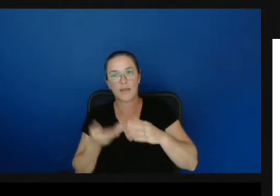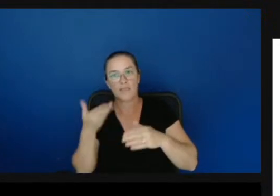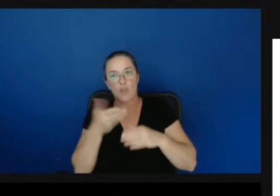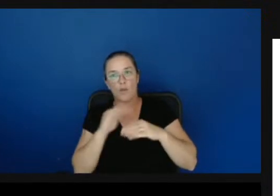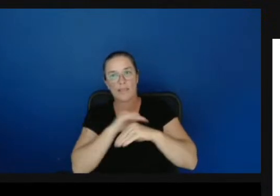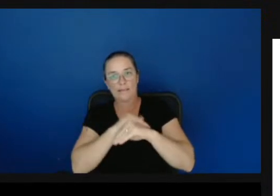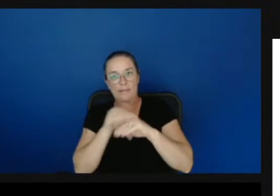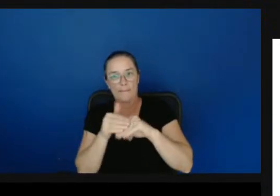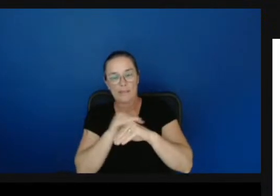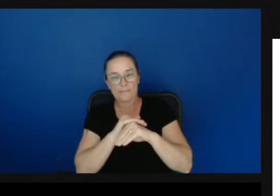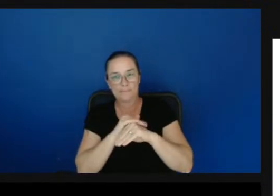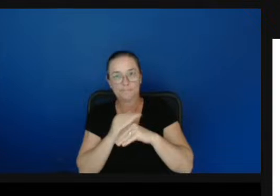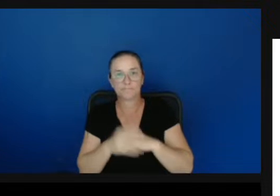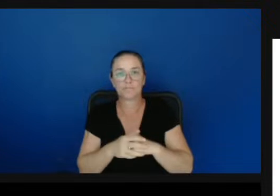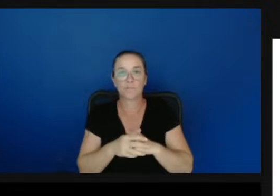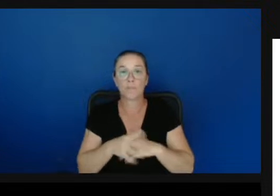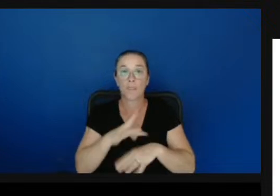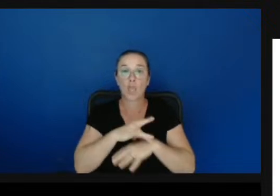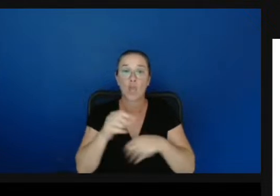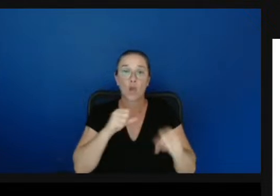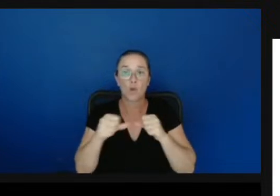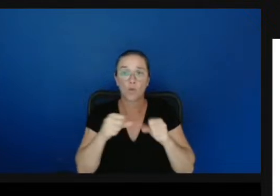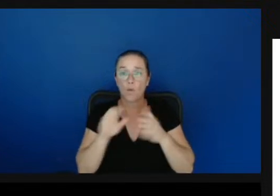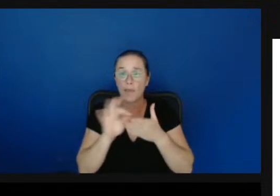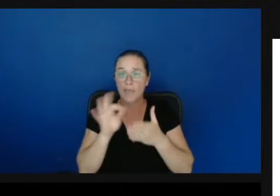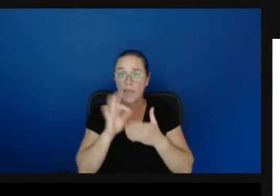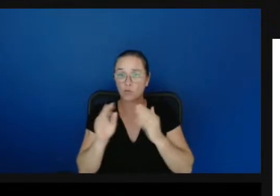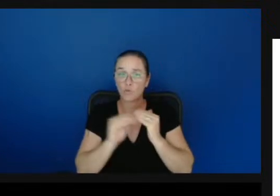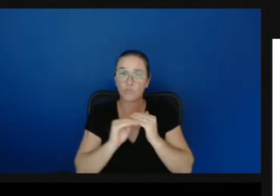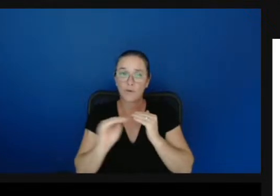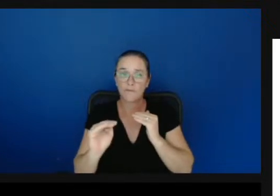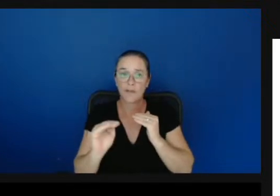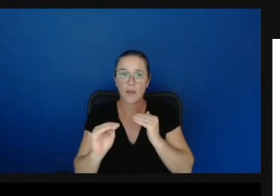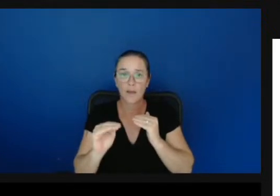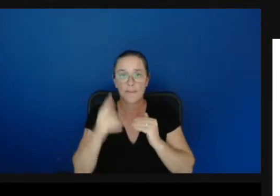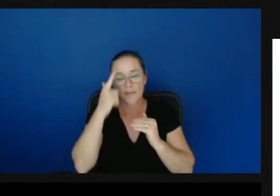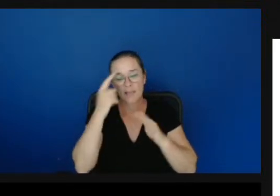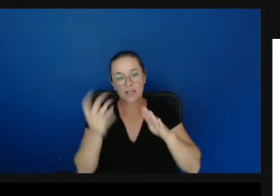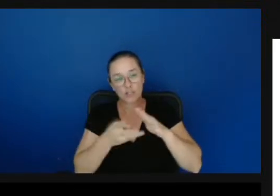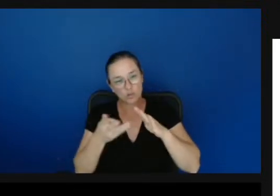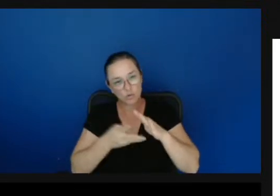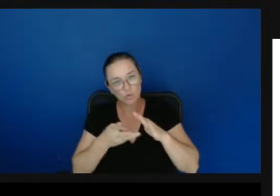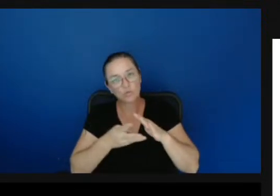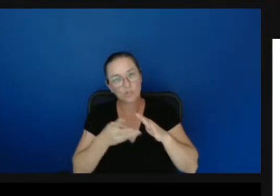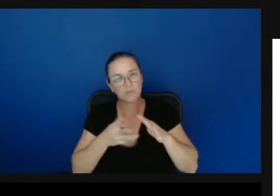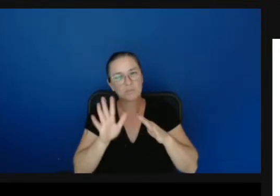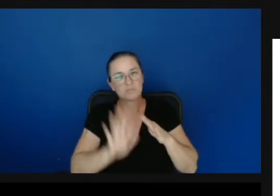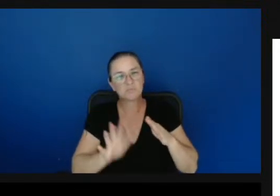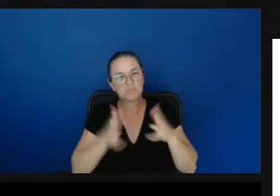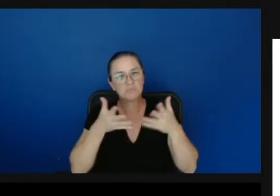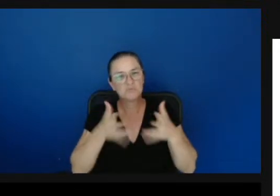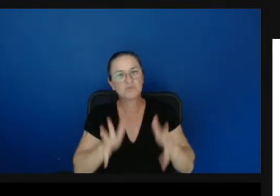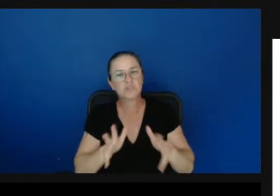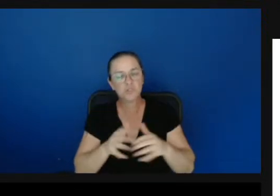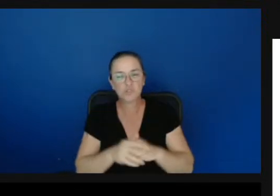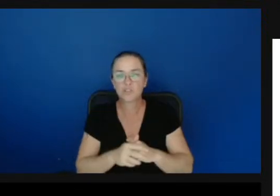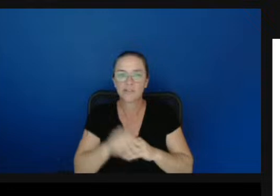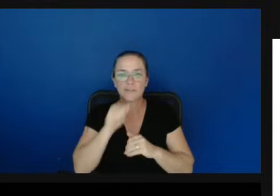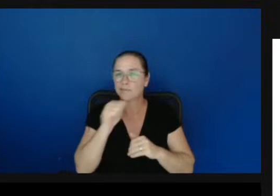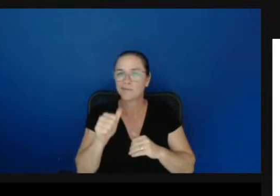Over the last week, earthquake counts look pretty flat because the intrusion was largely over 1 week ago. So not a whole lot